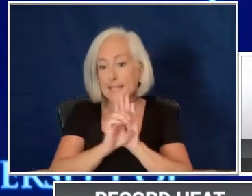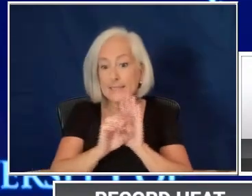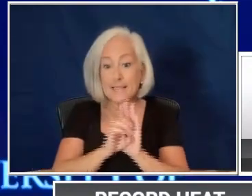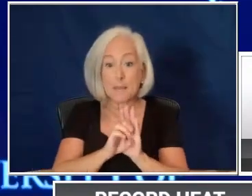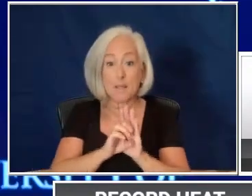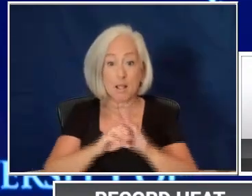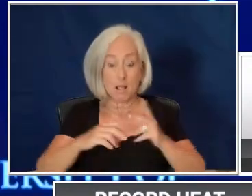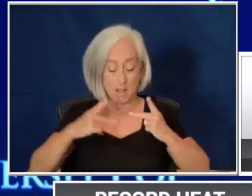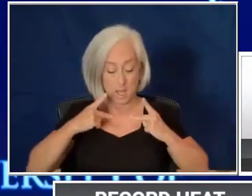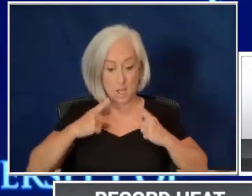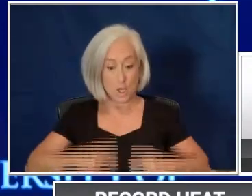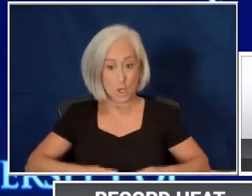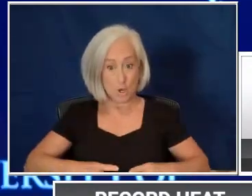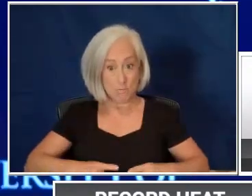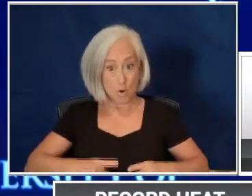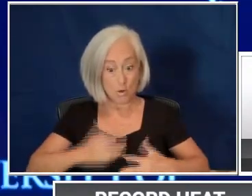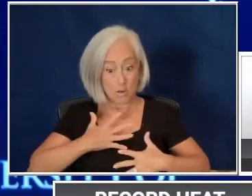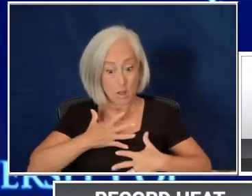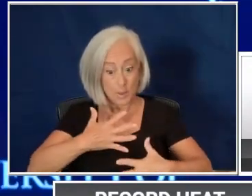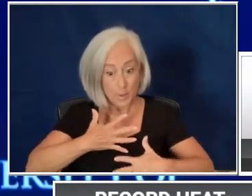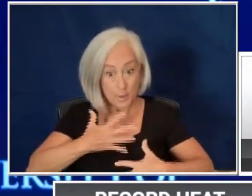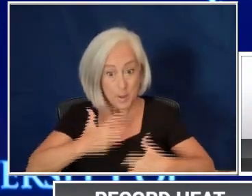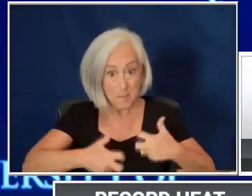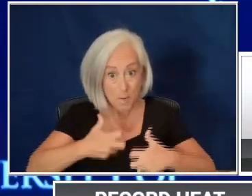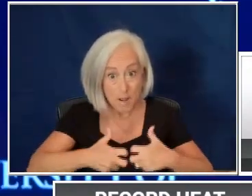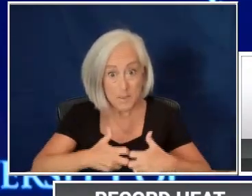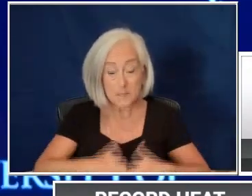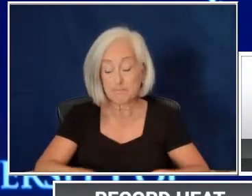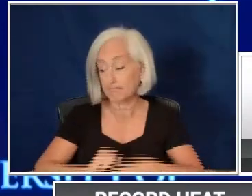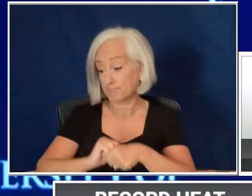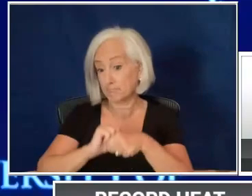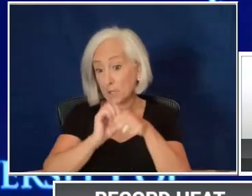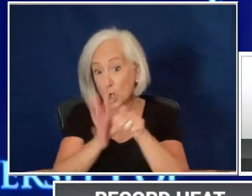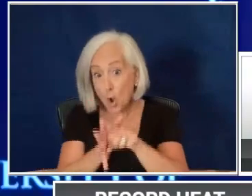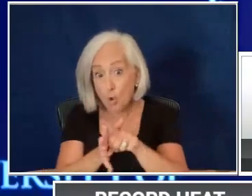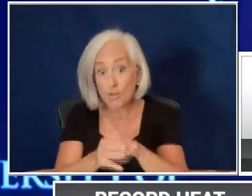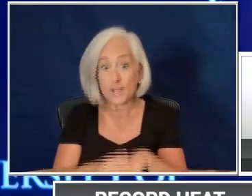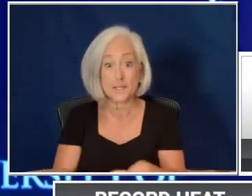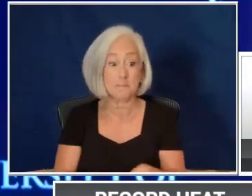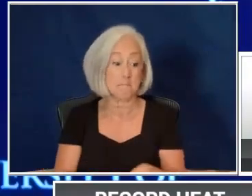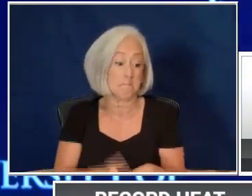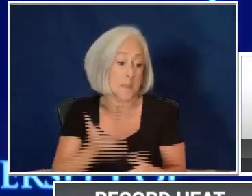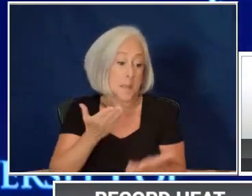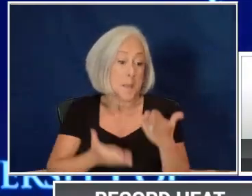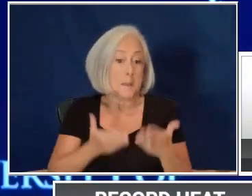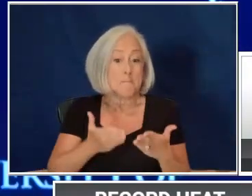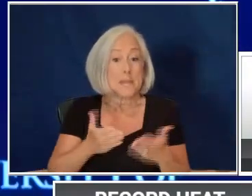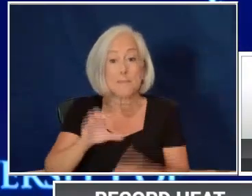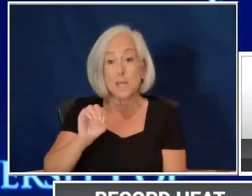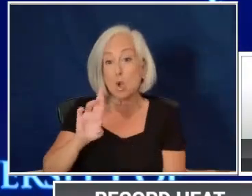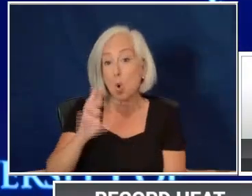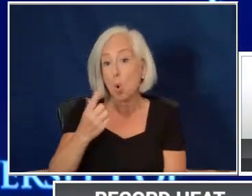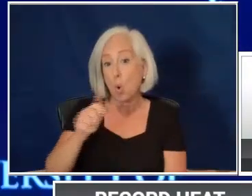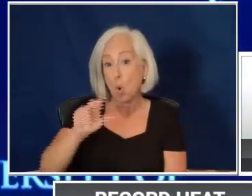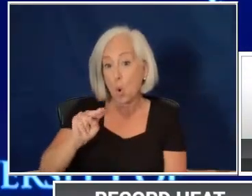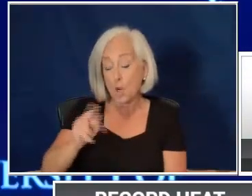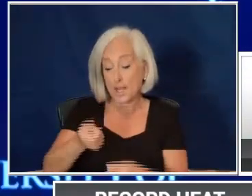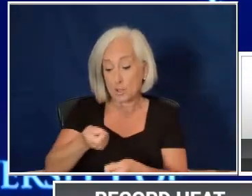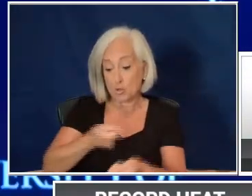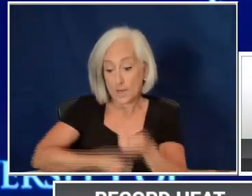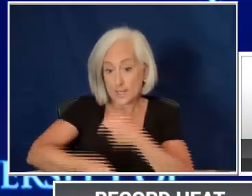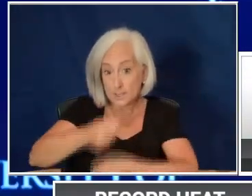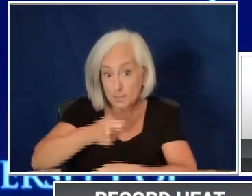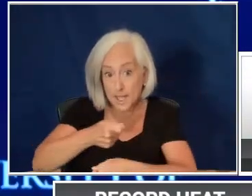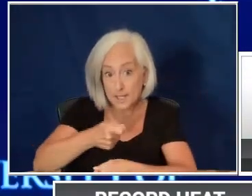pneumonia or COVID, but also after like a transplant, so like an organ transplant, a bone marrow